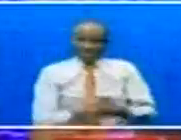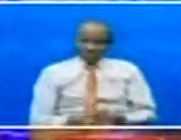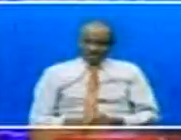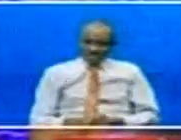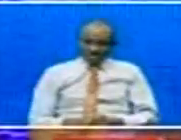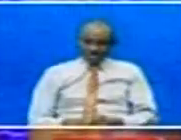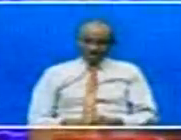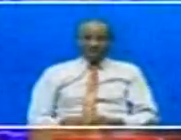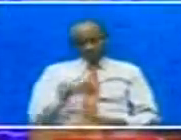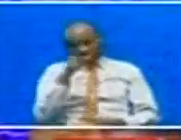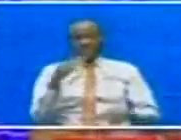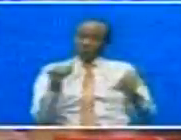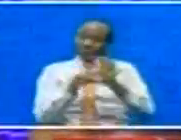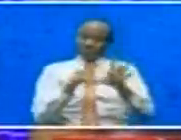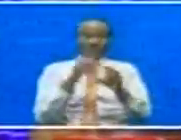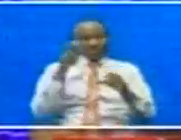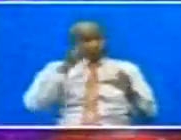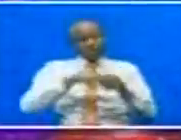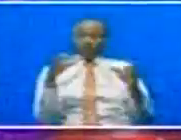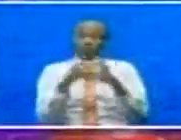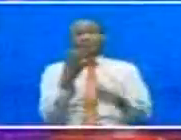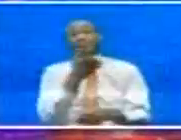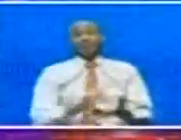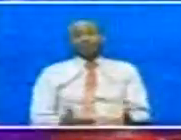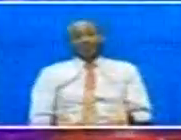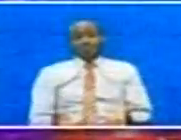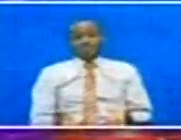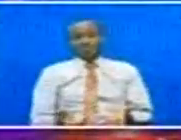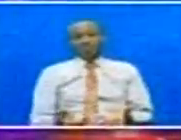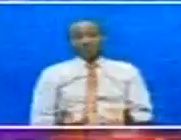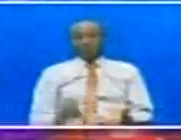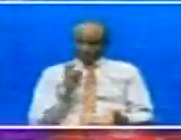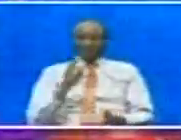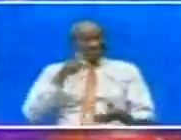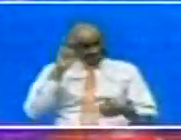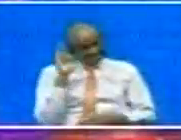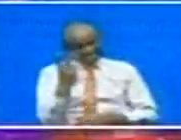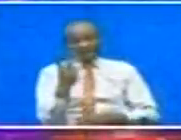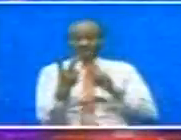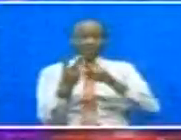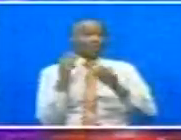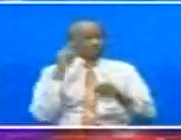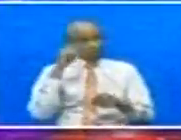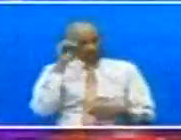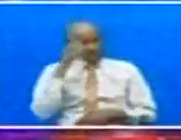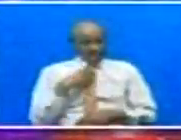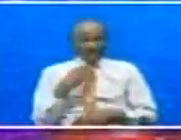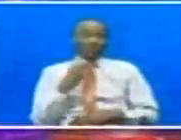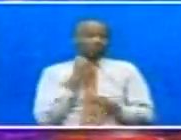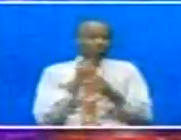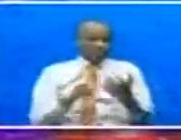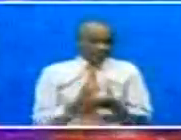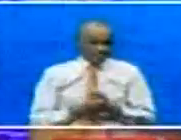and he became part of this group. The second thing that we need to do as a country, in my opinion, is to look